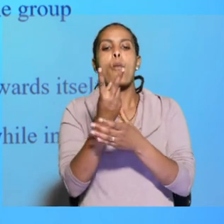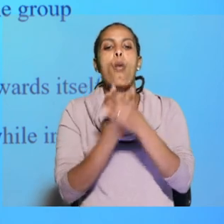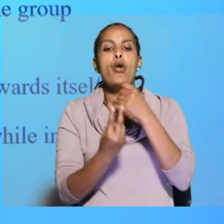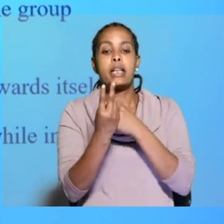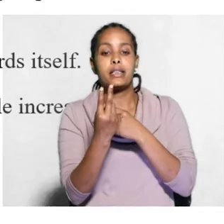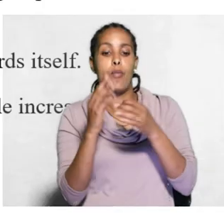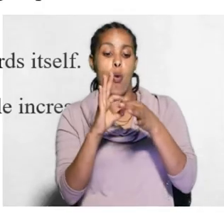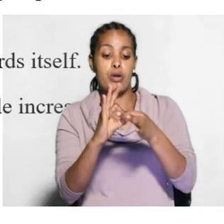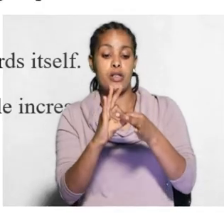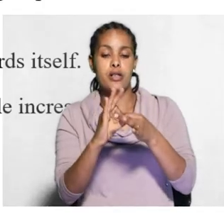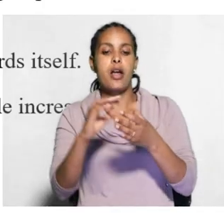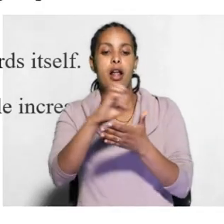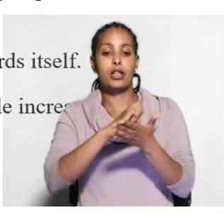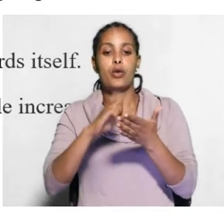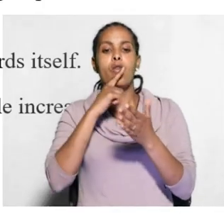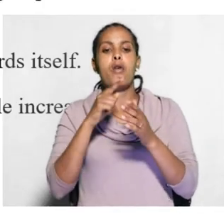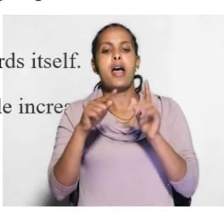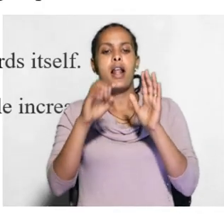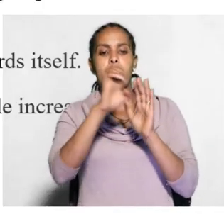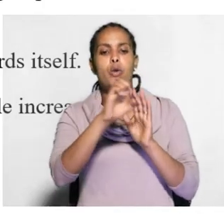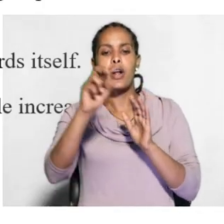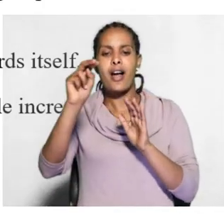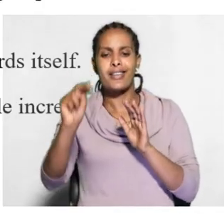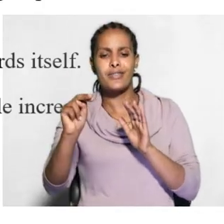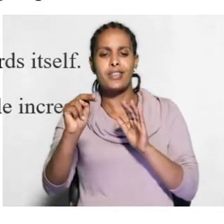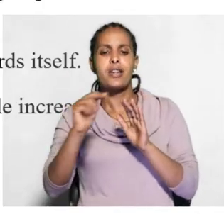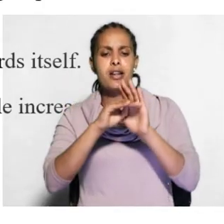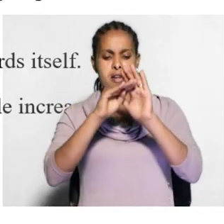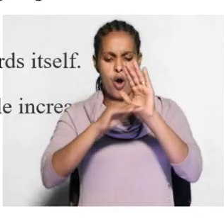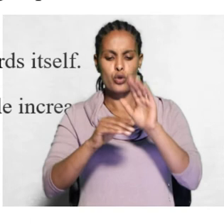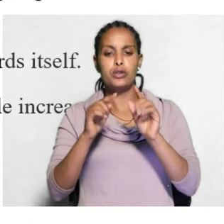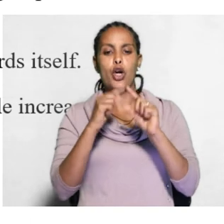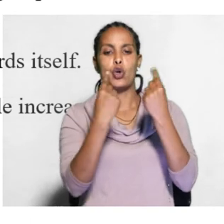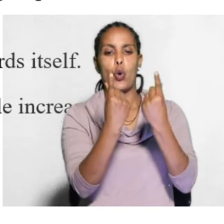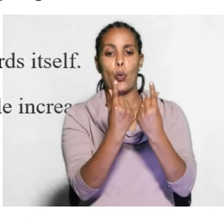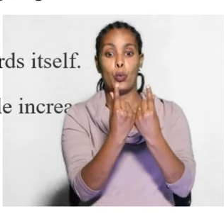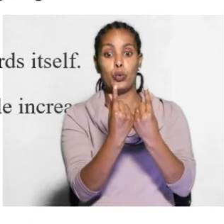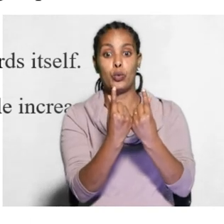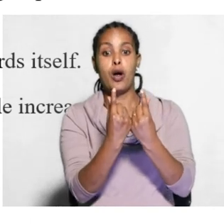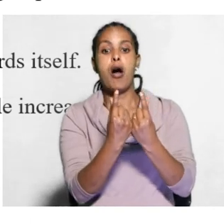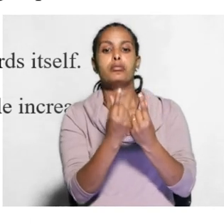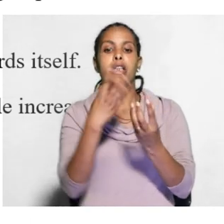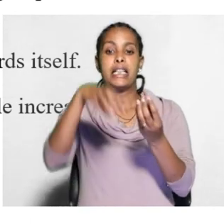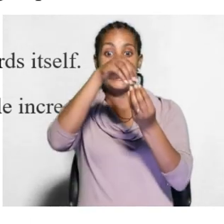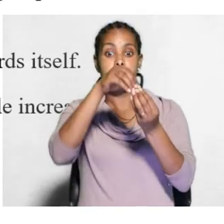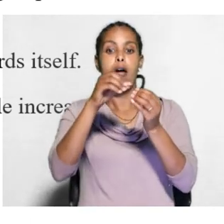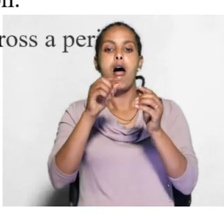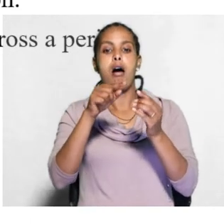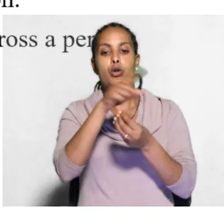electrons. Electronegativity decreases down the group while increases across a period.